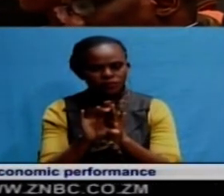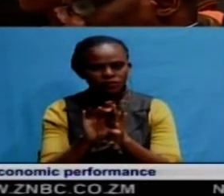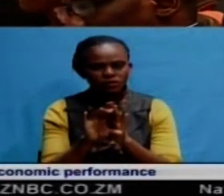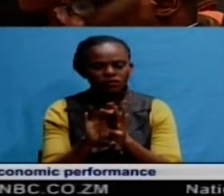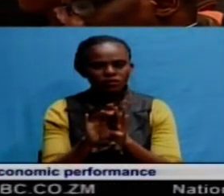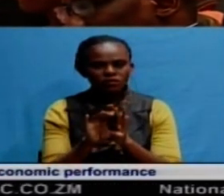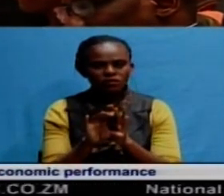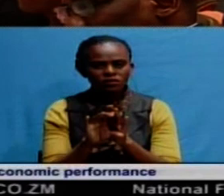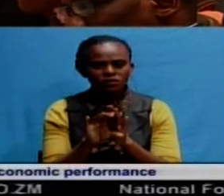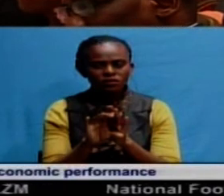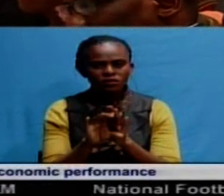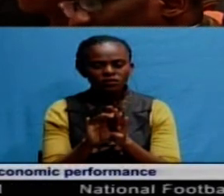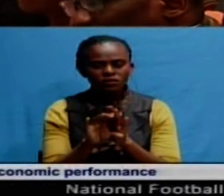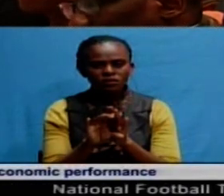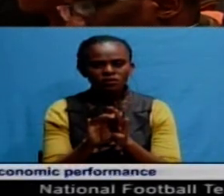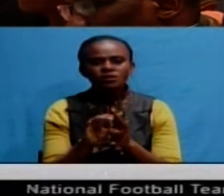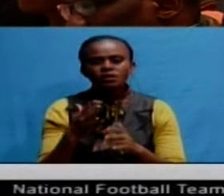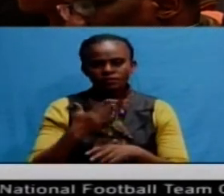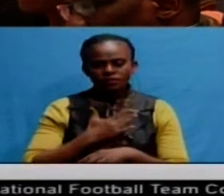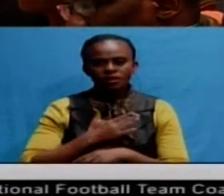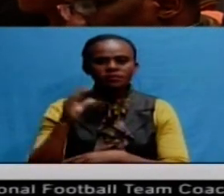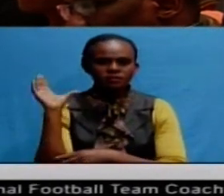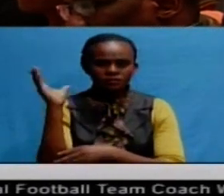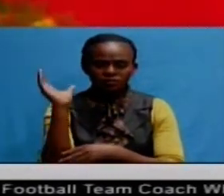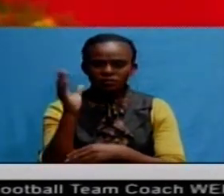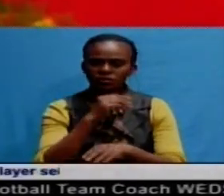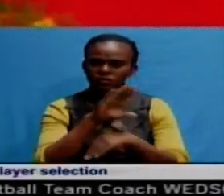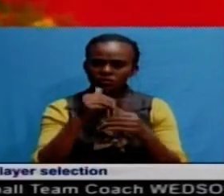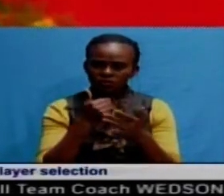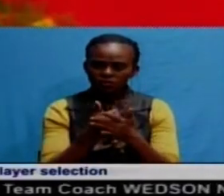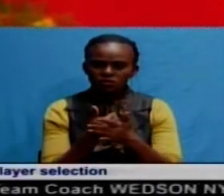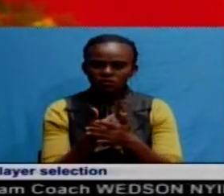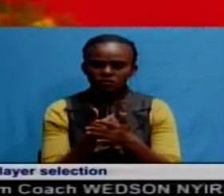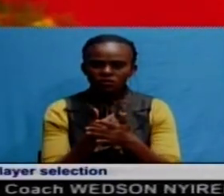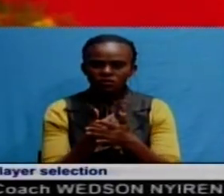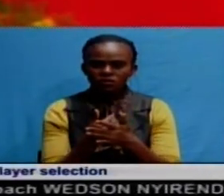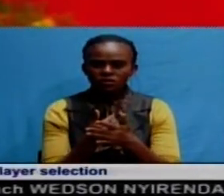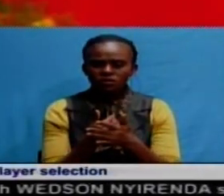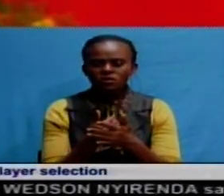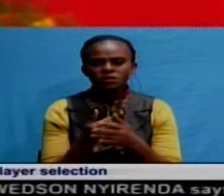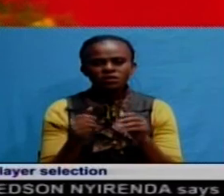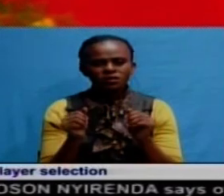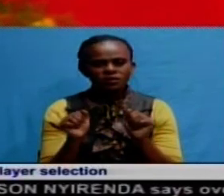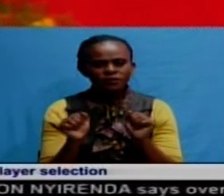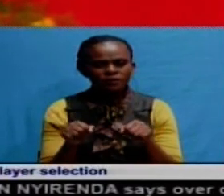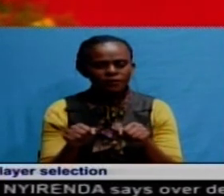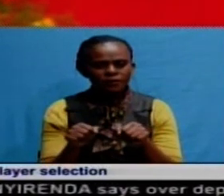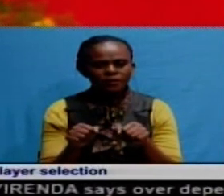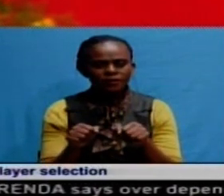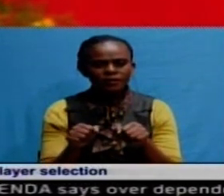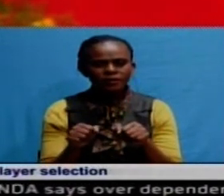author. My remarks at the award-giving ceremony is also included as its